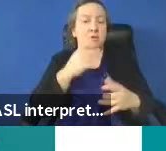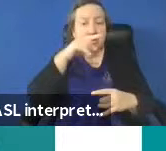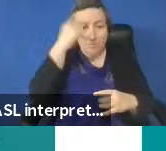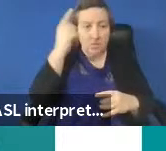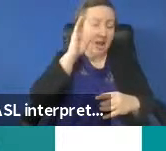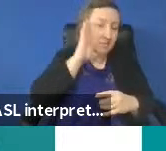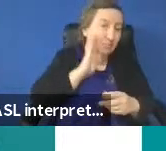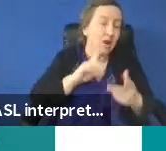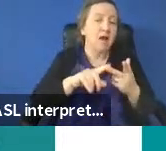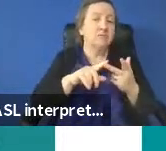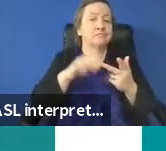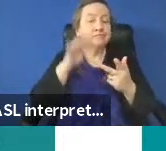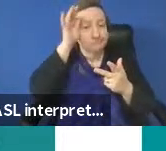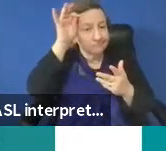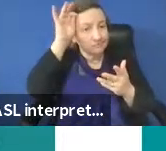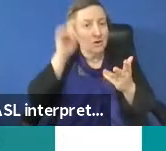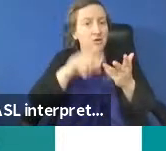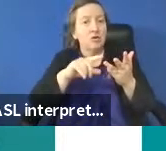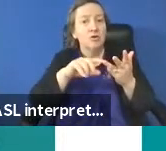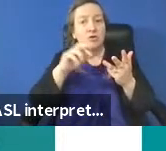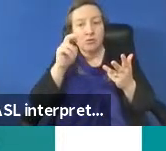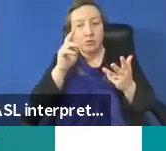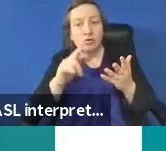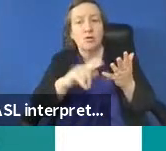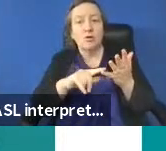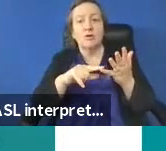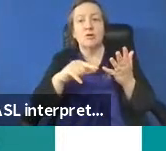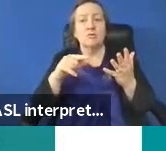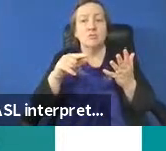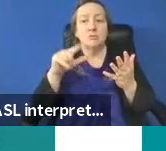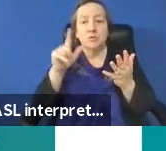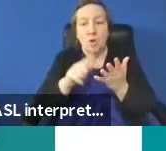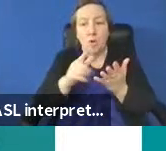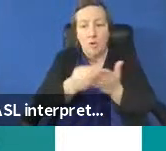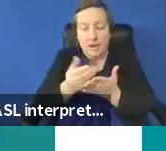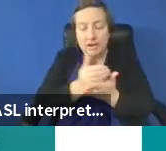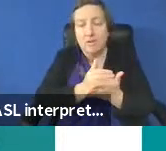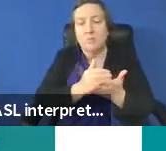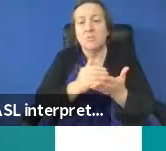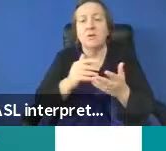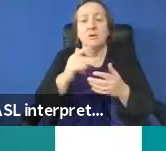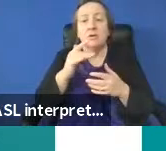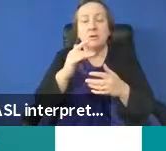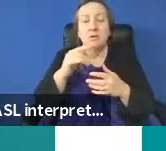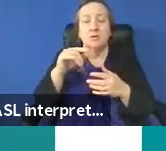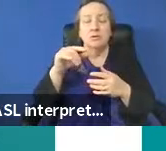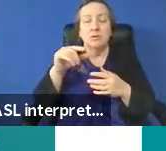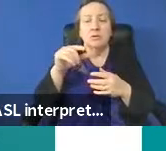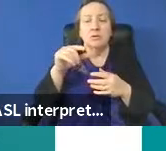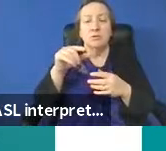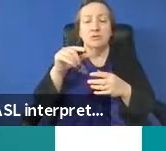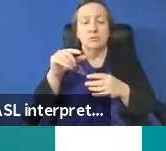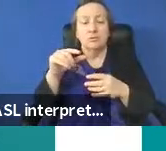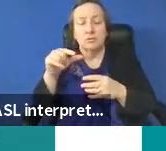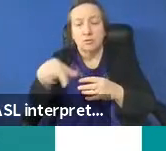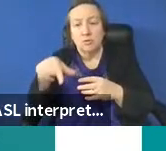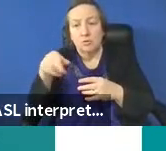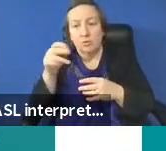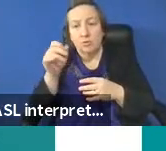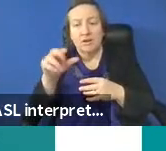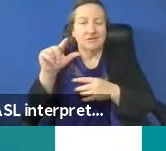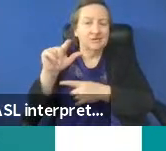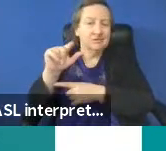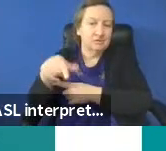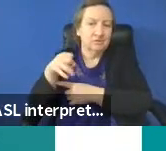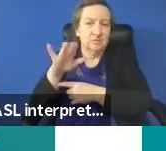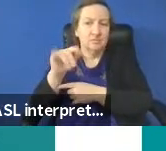Indigenous, rural, low-income, queer, and disabled people are affected first and most by the climate crisis. I am concerned because I'm 16 years